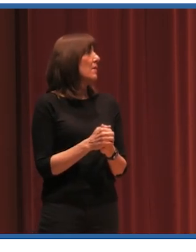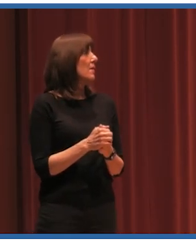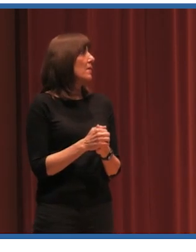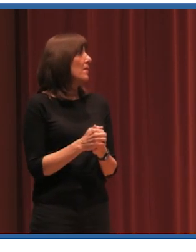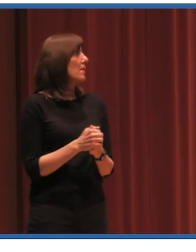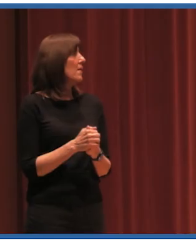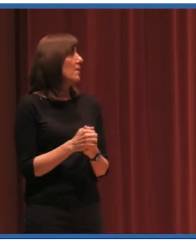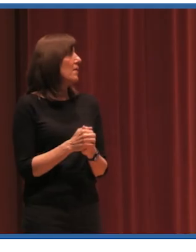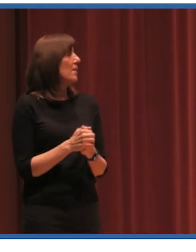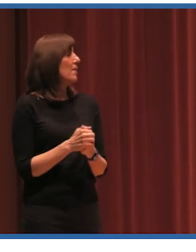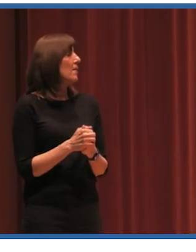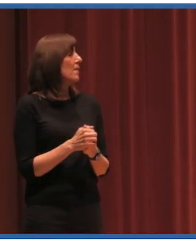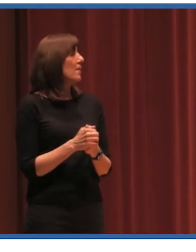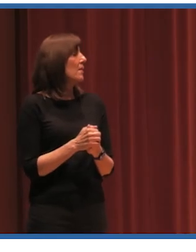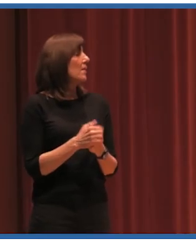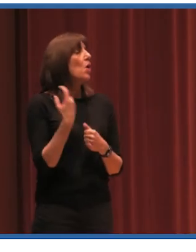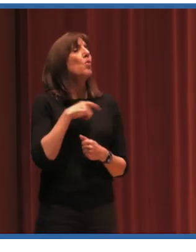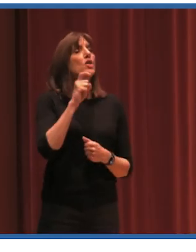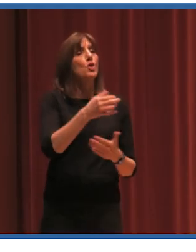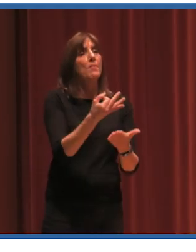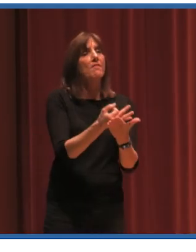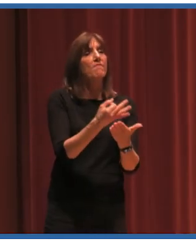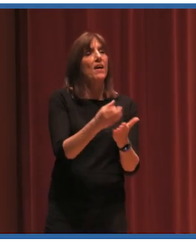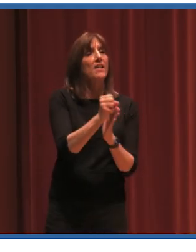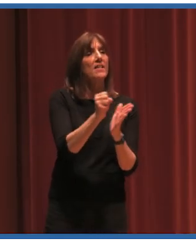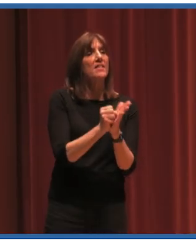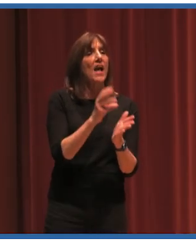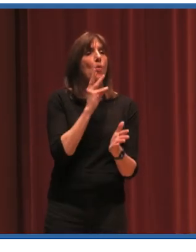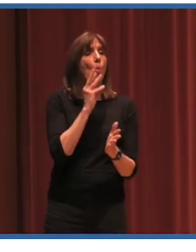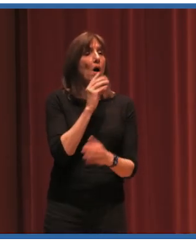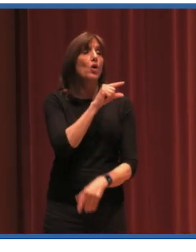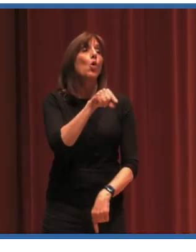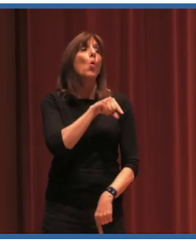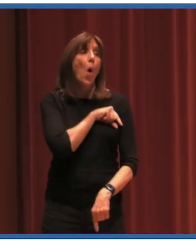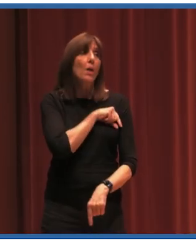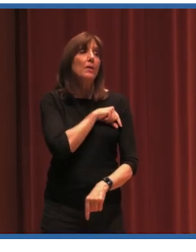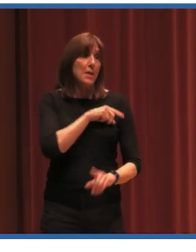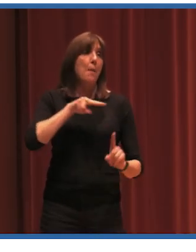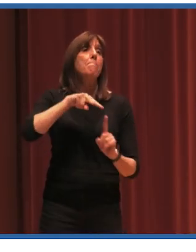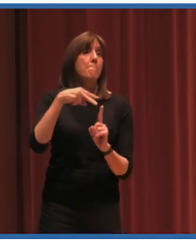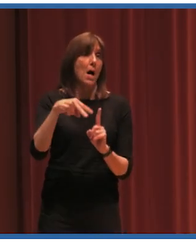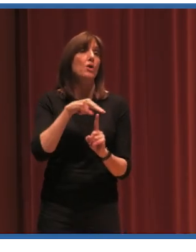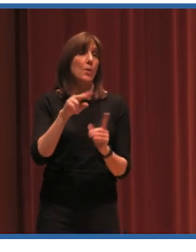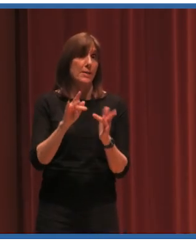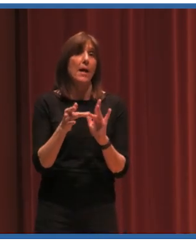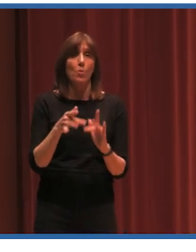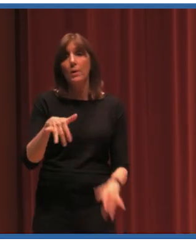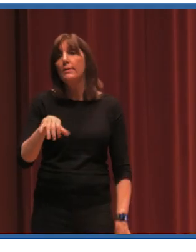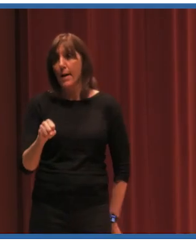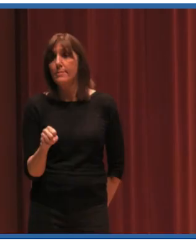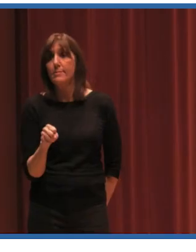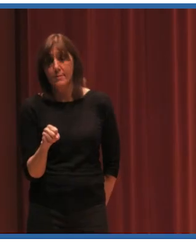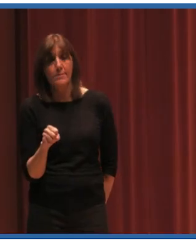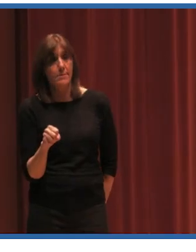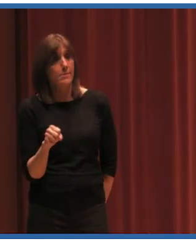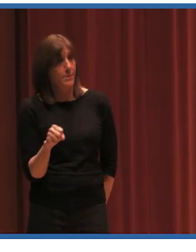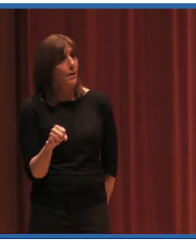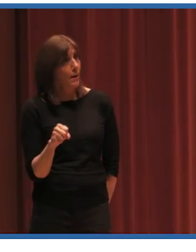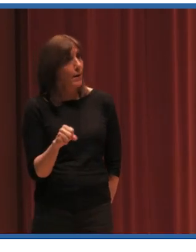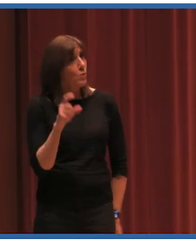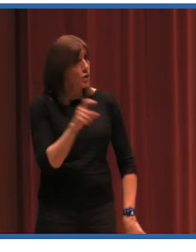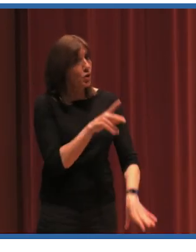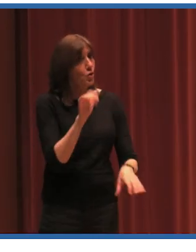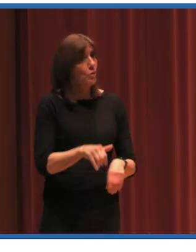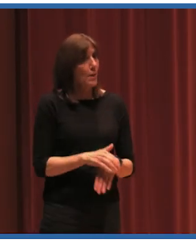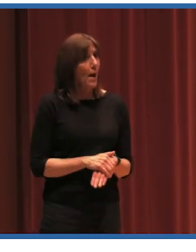that we should be funding the state water quality monitoring network. It seems like something that if